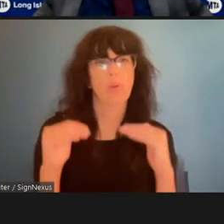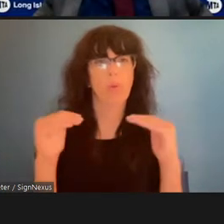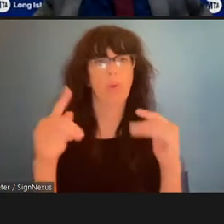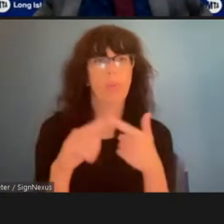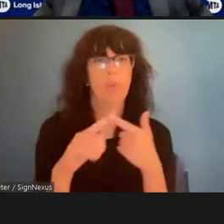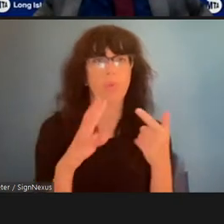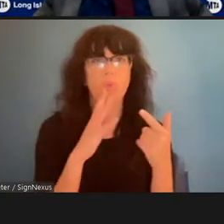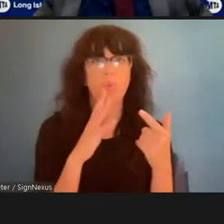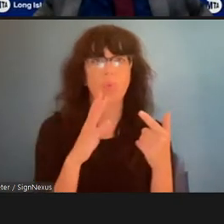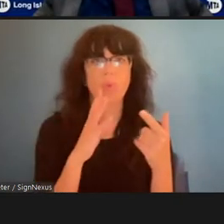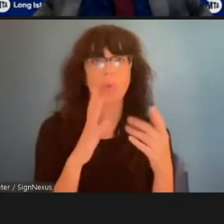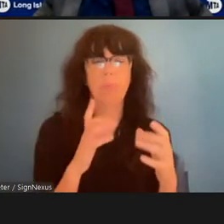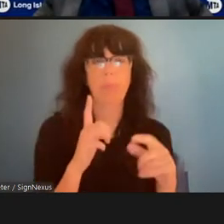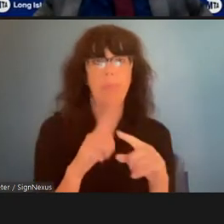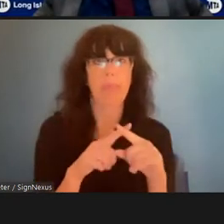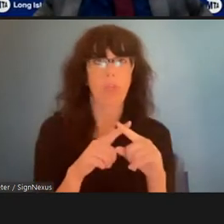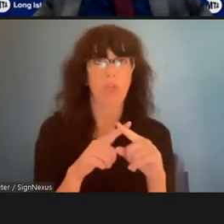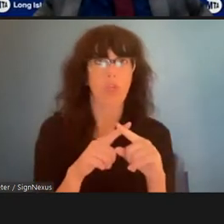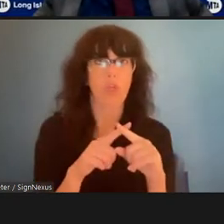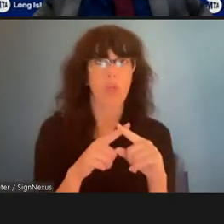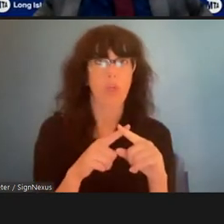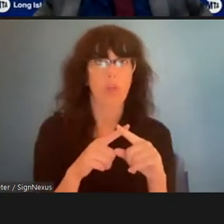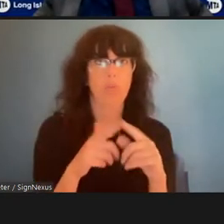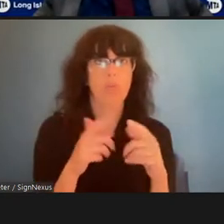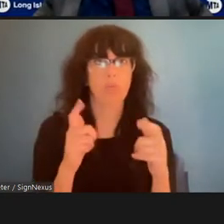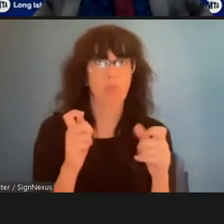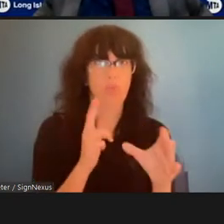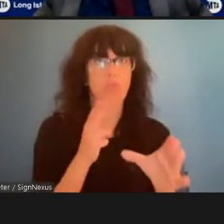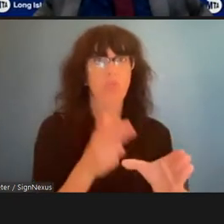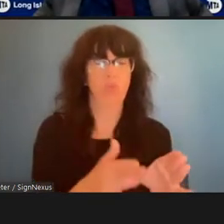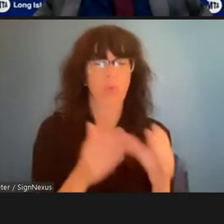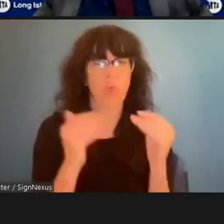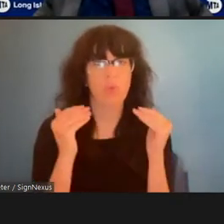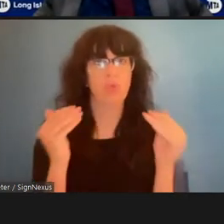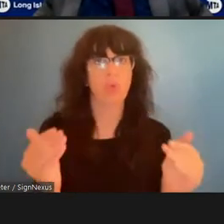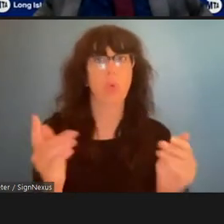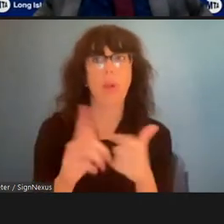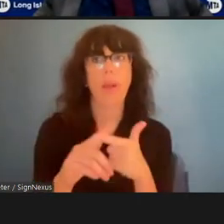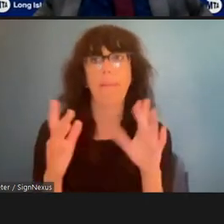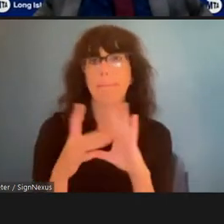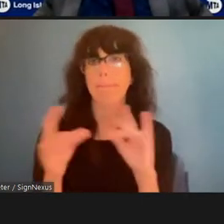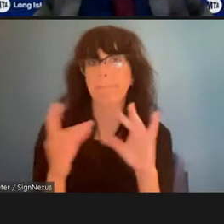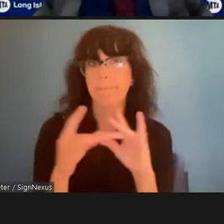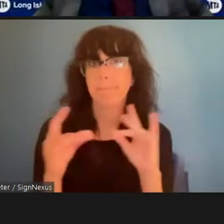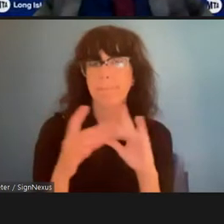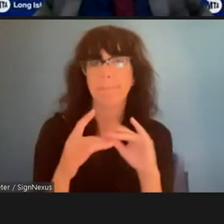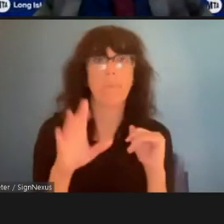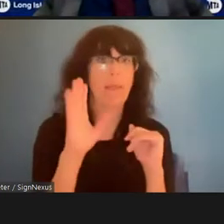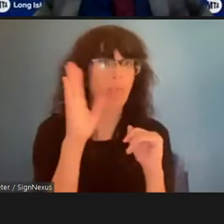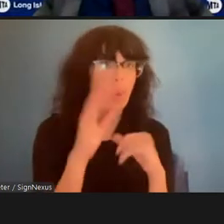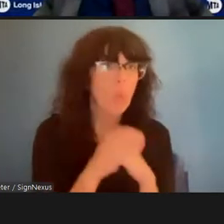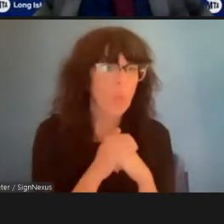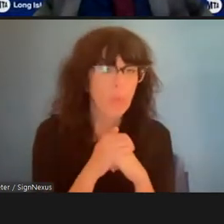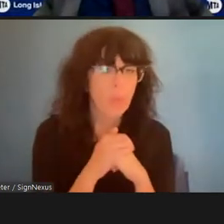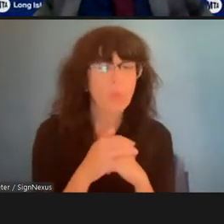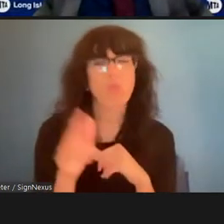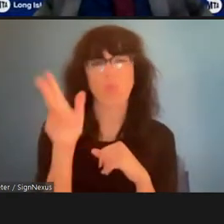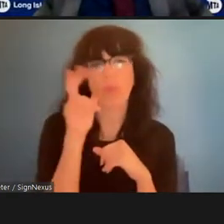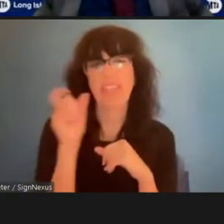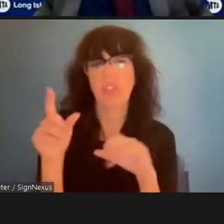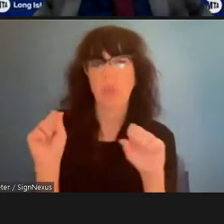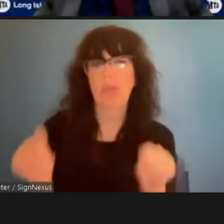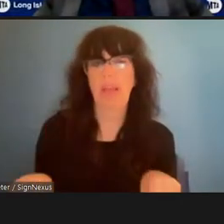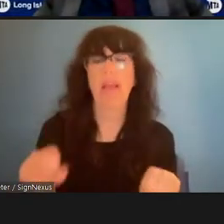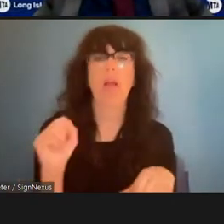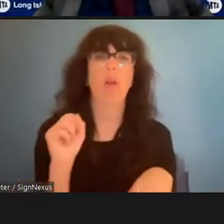you've joined and you should be able to unmute yourself and begin your remarks hello we can hear you